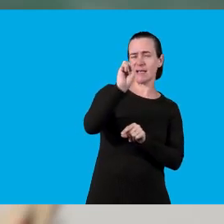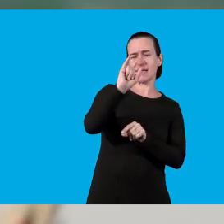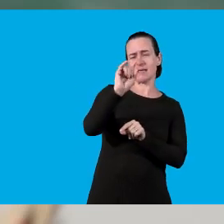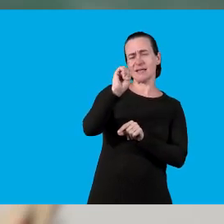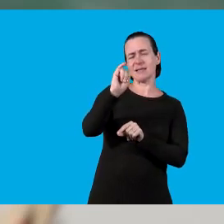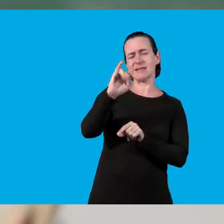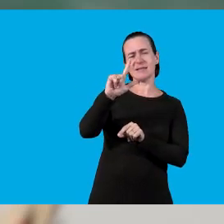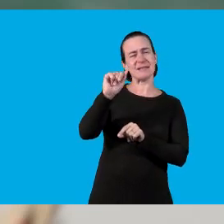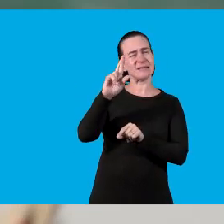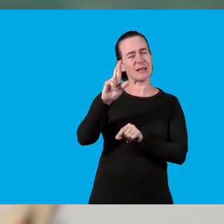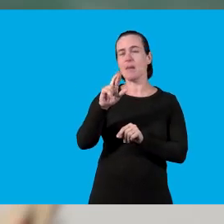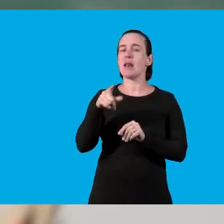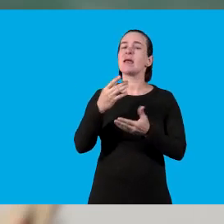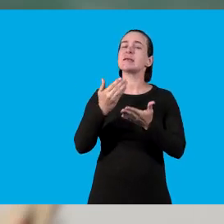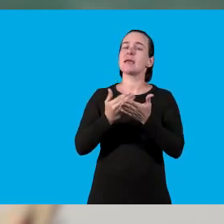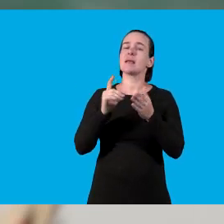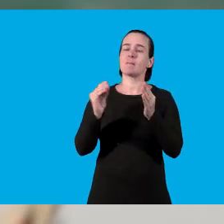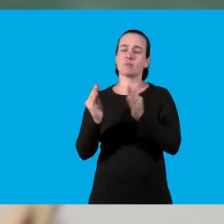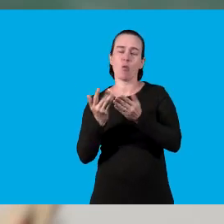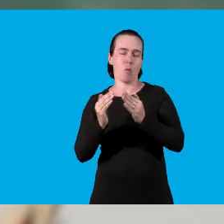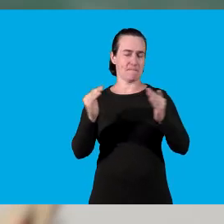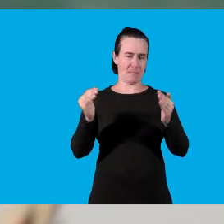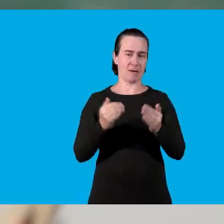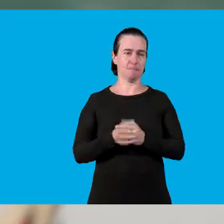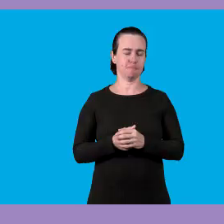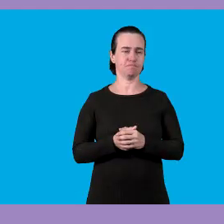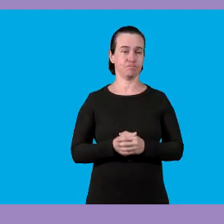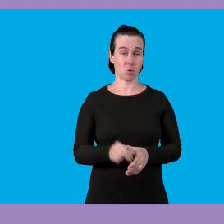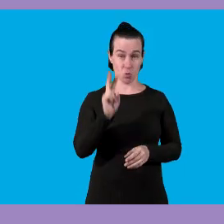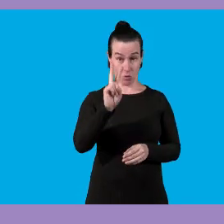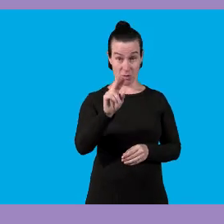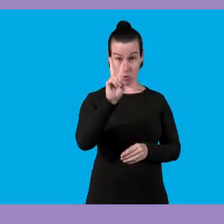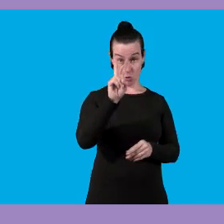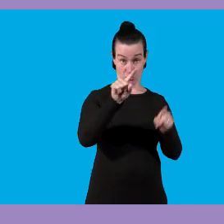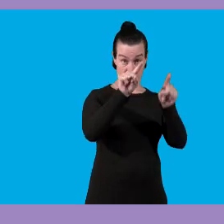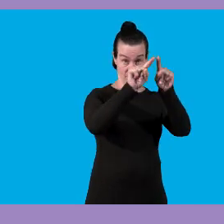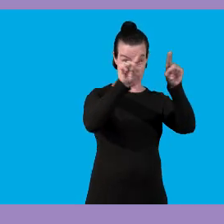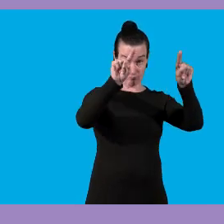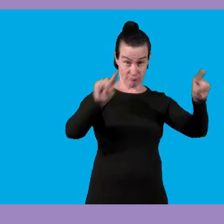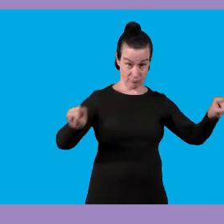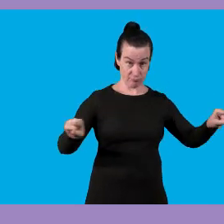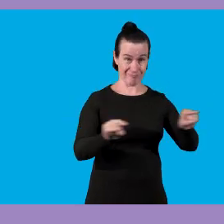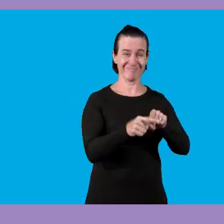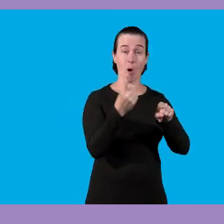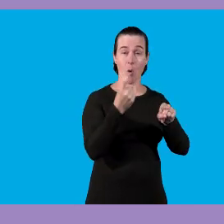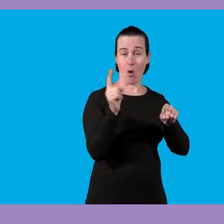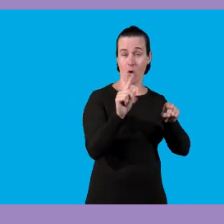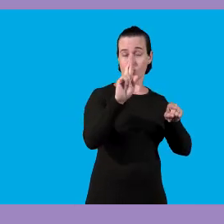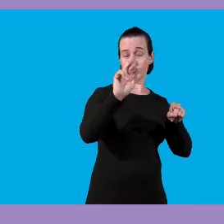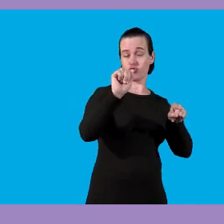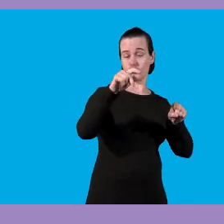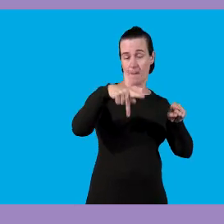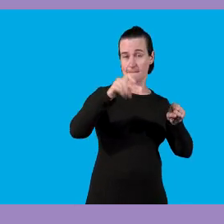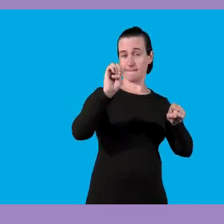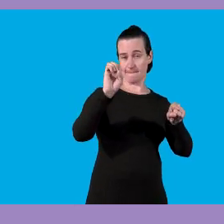congruency, the size must be equal. So look at the two trapeziums. I've got